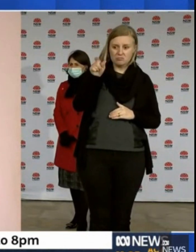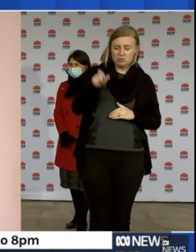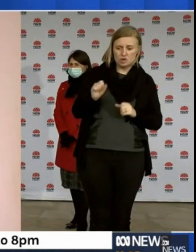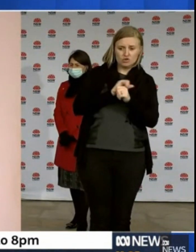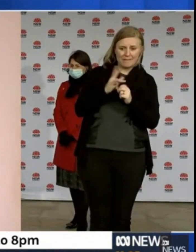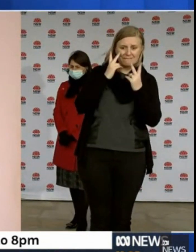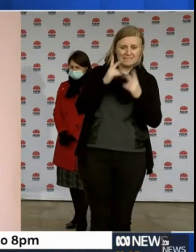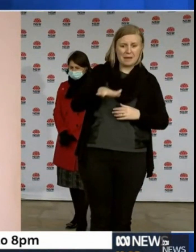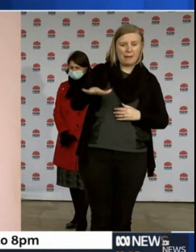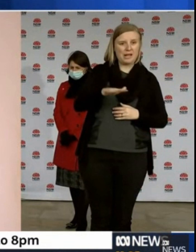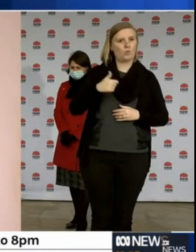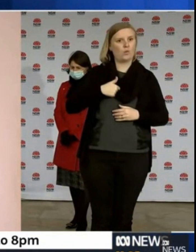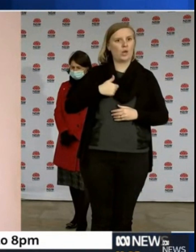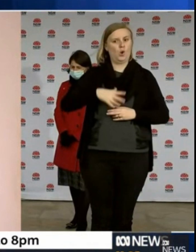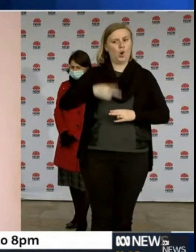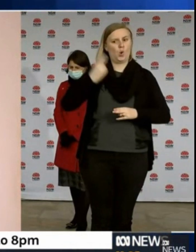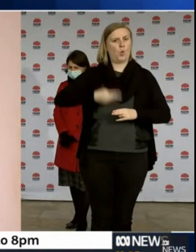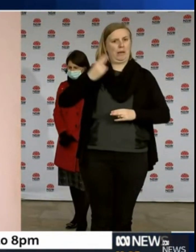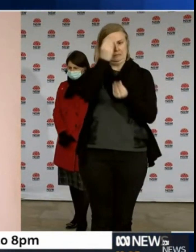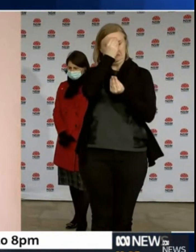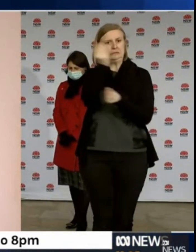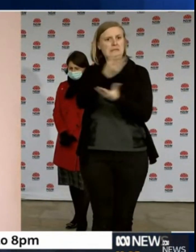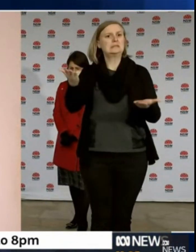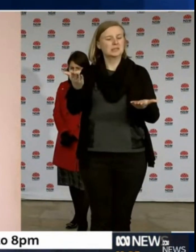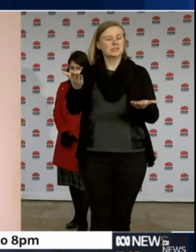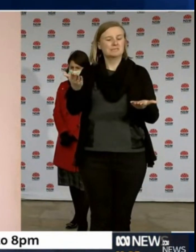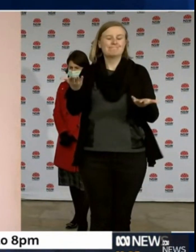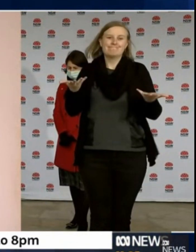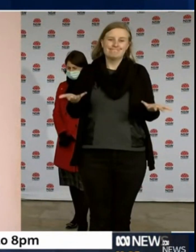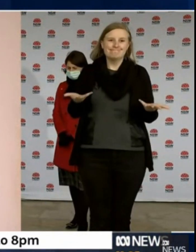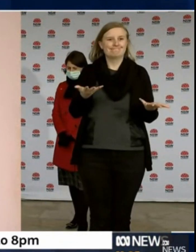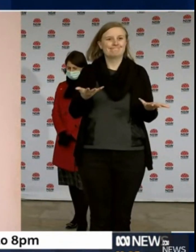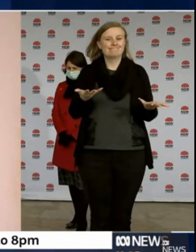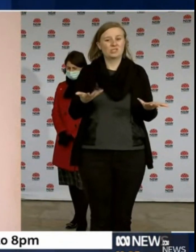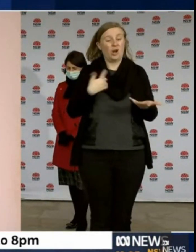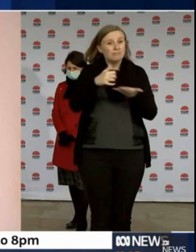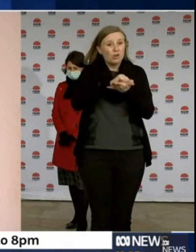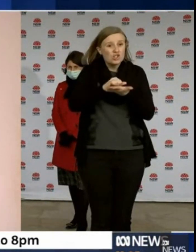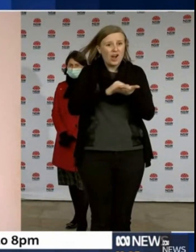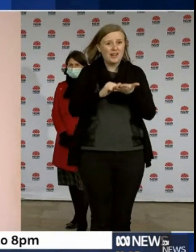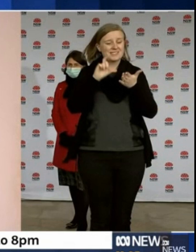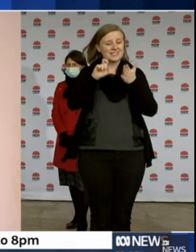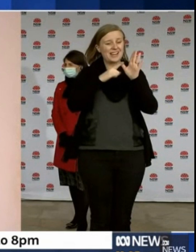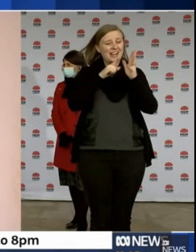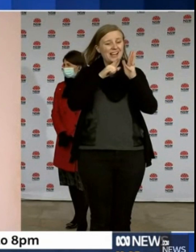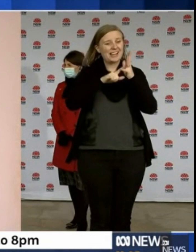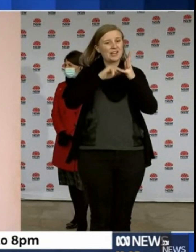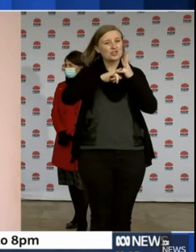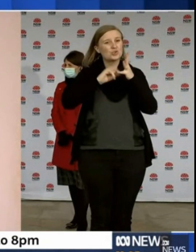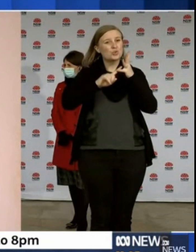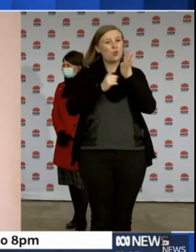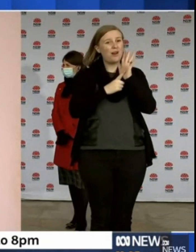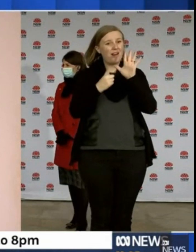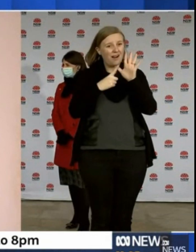venues, I sincerely apologise to the Crossroads Hotel at Casilla. And certainly